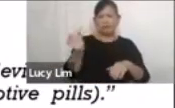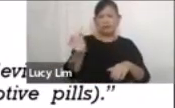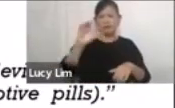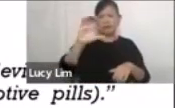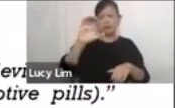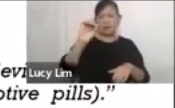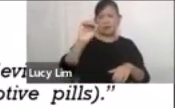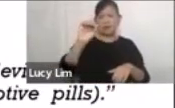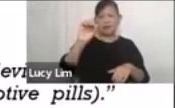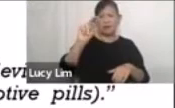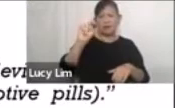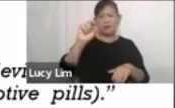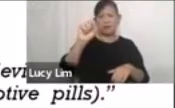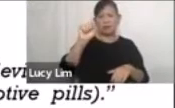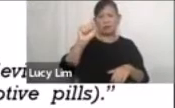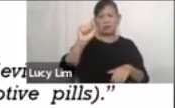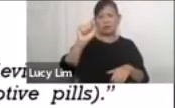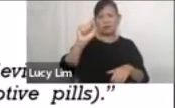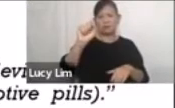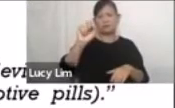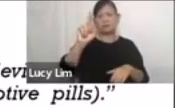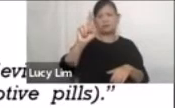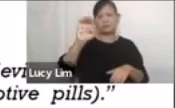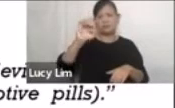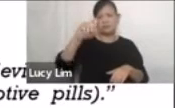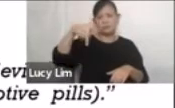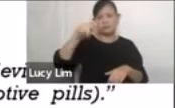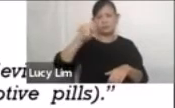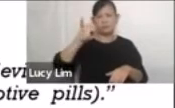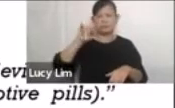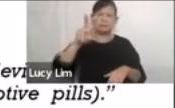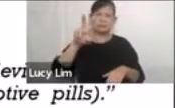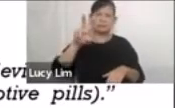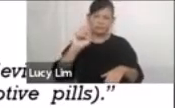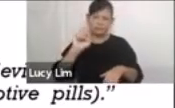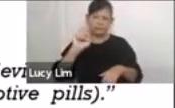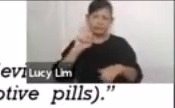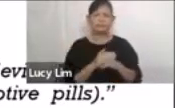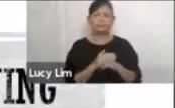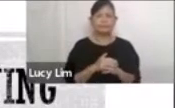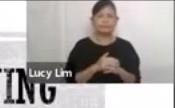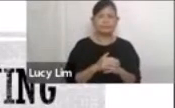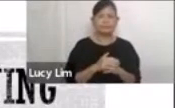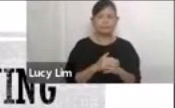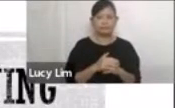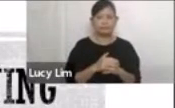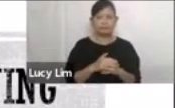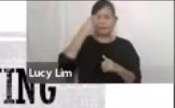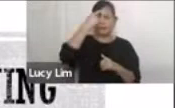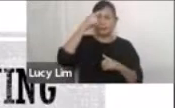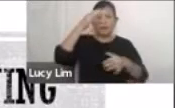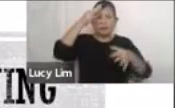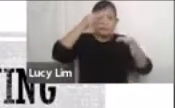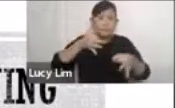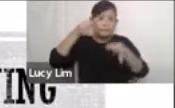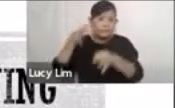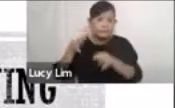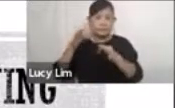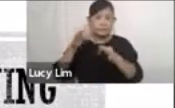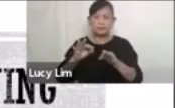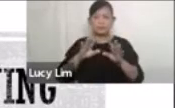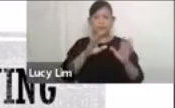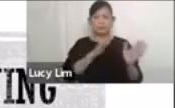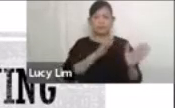with physical disabilities can use. In terms of decision making on family planning, there